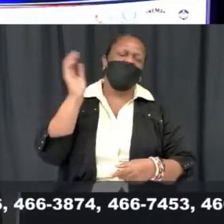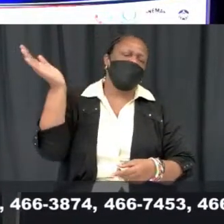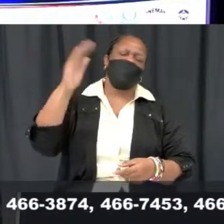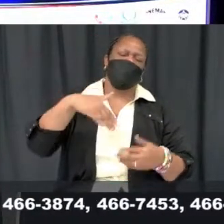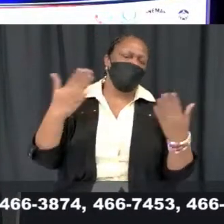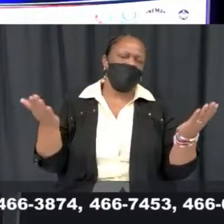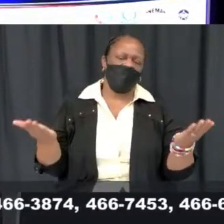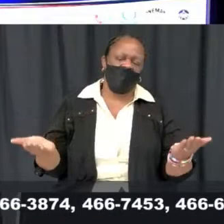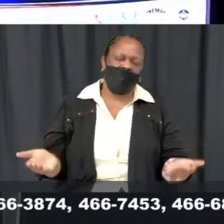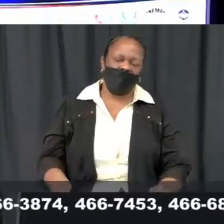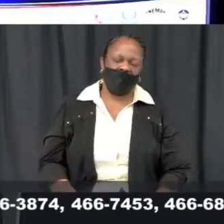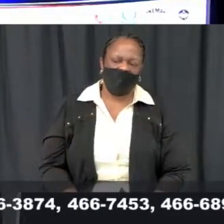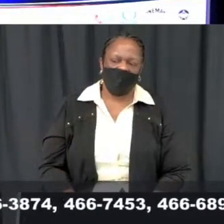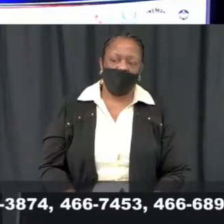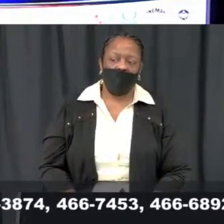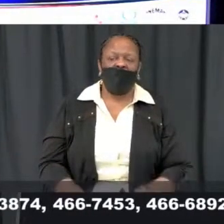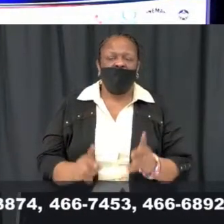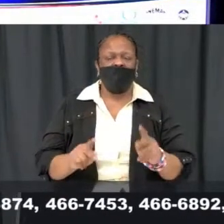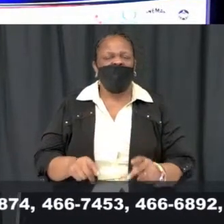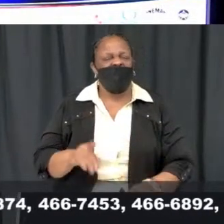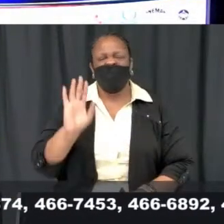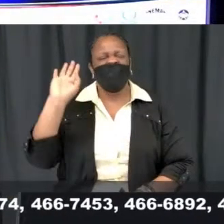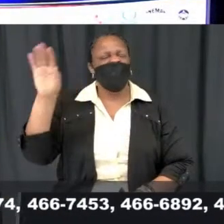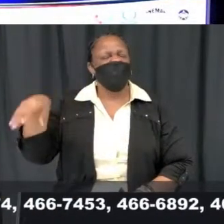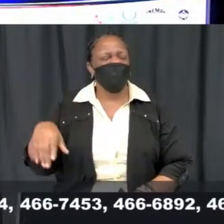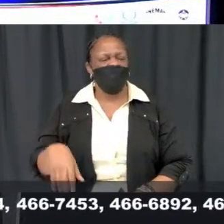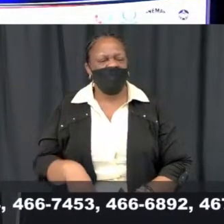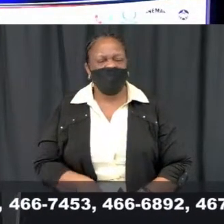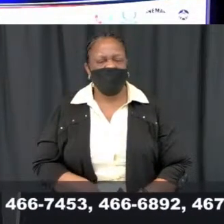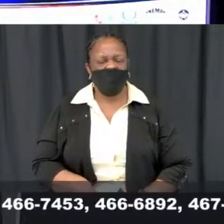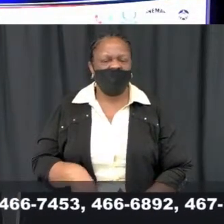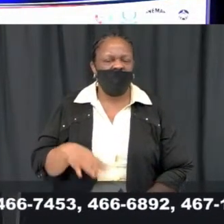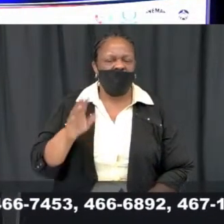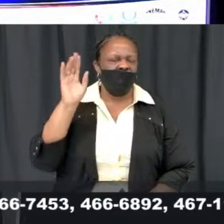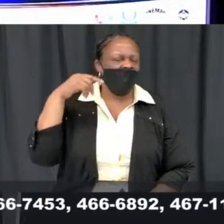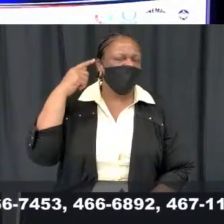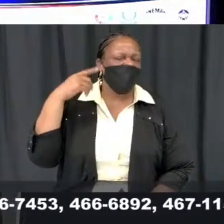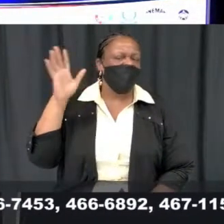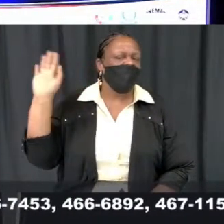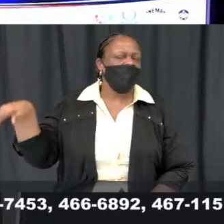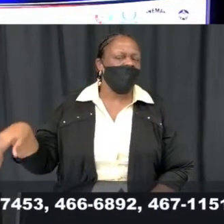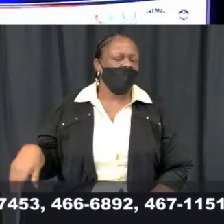persons thought that we were overreacting in our preparedness measures.